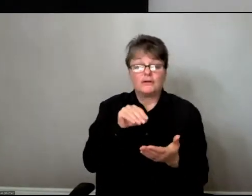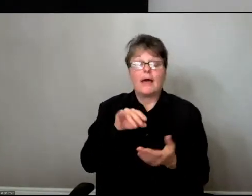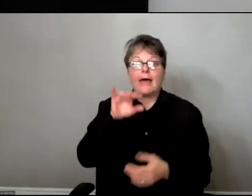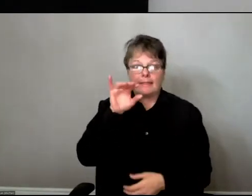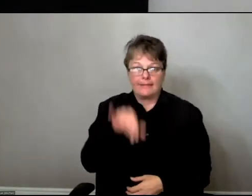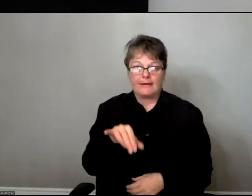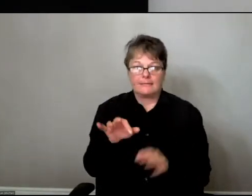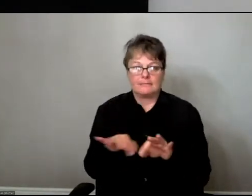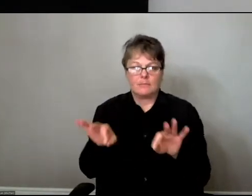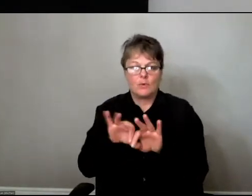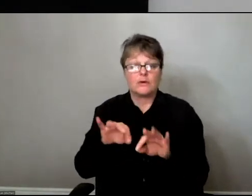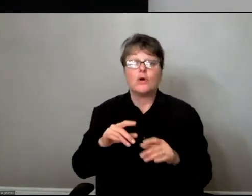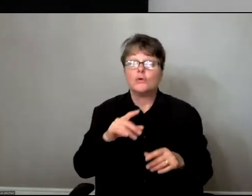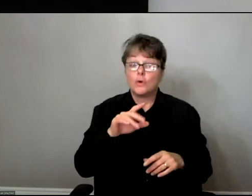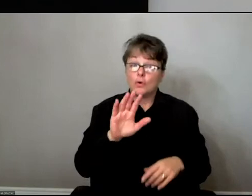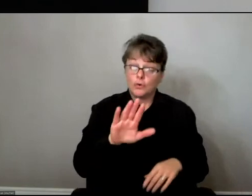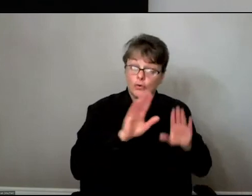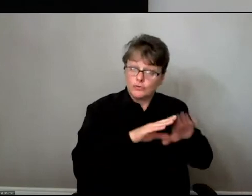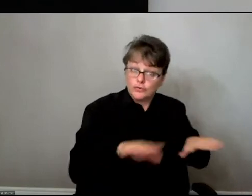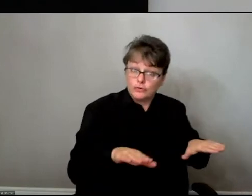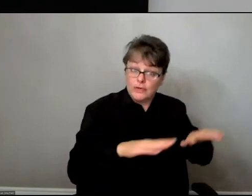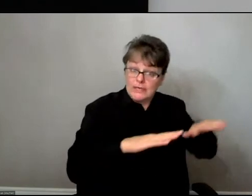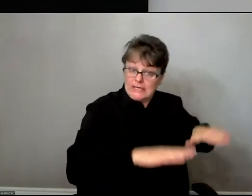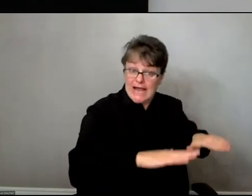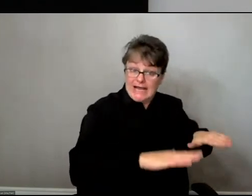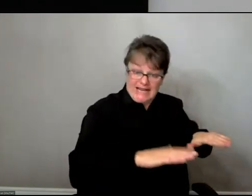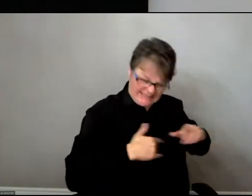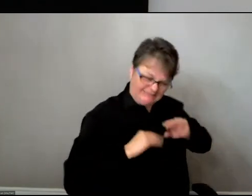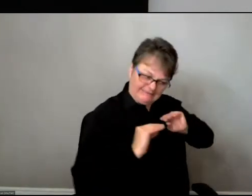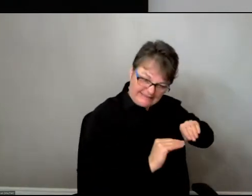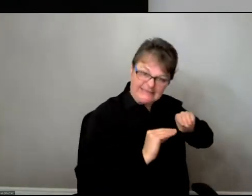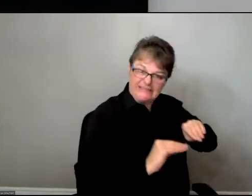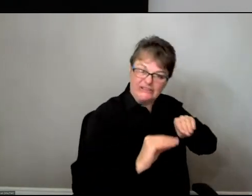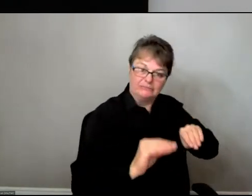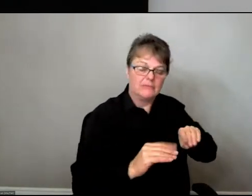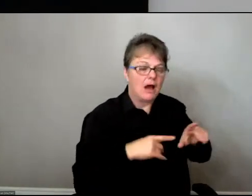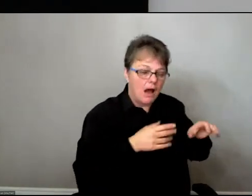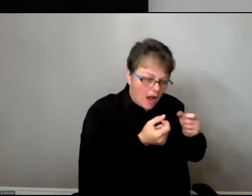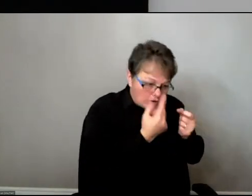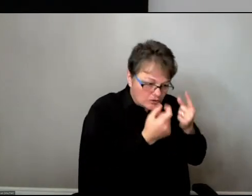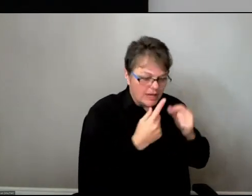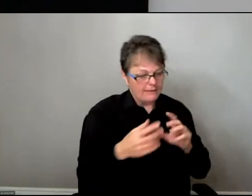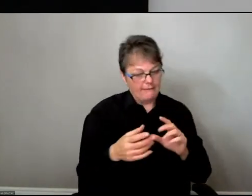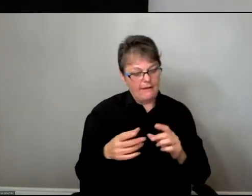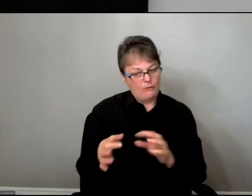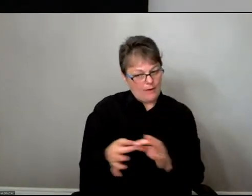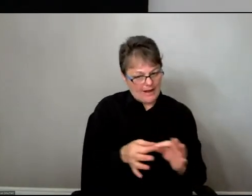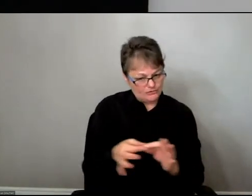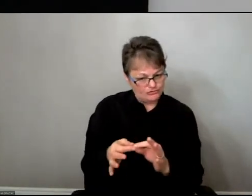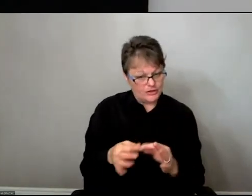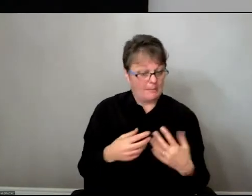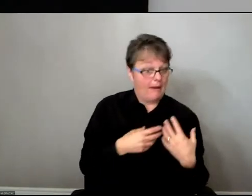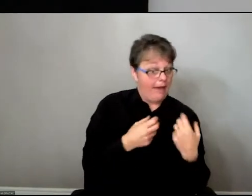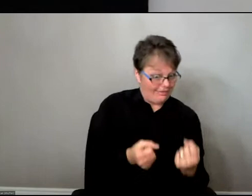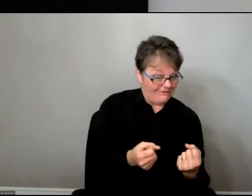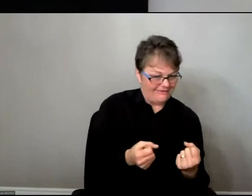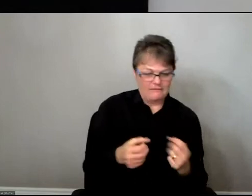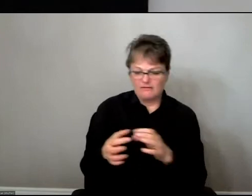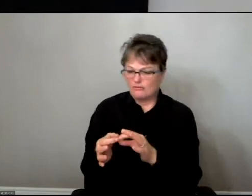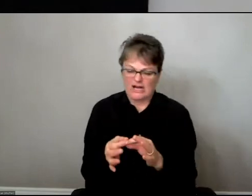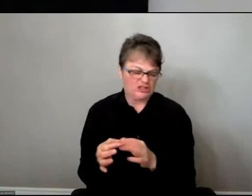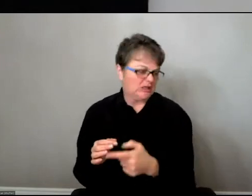our children at home about healthy and unhealthy relationships and bullying.